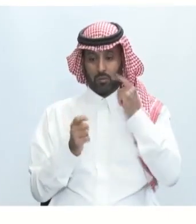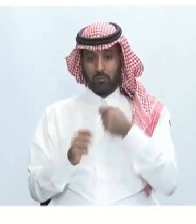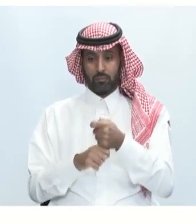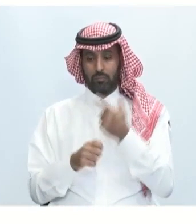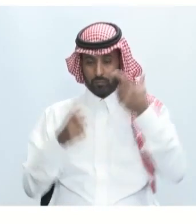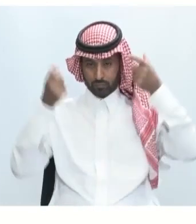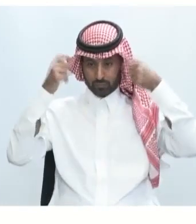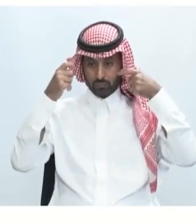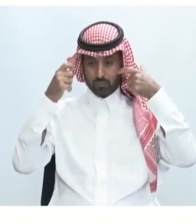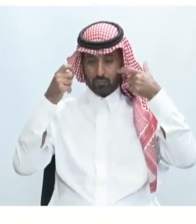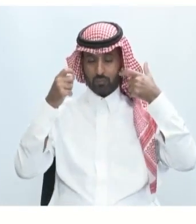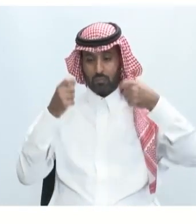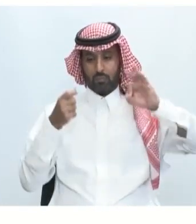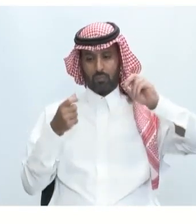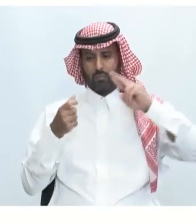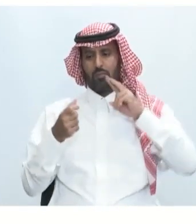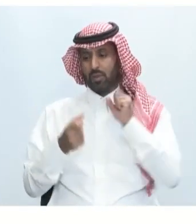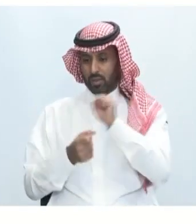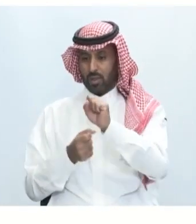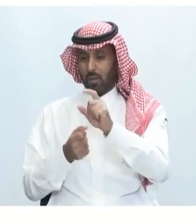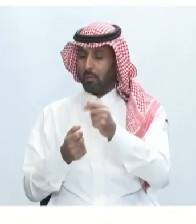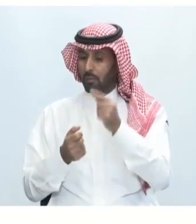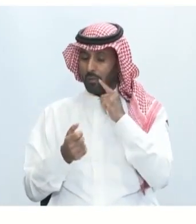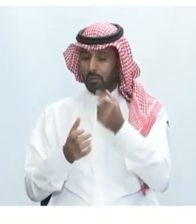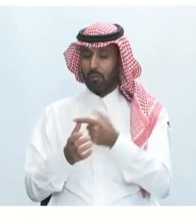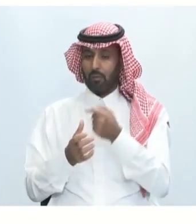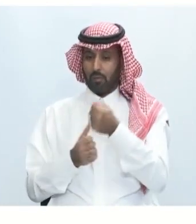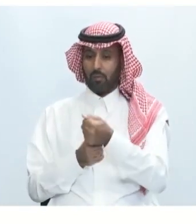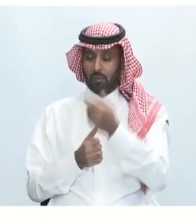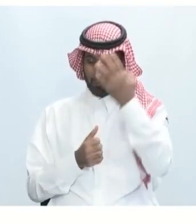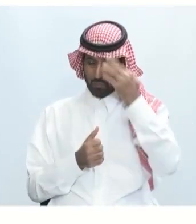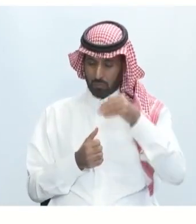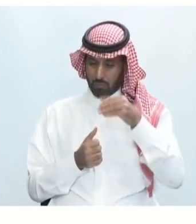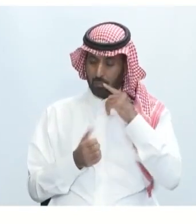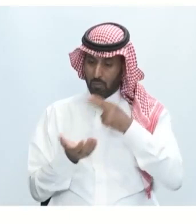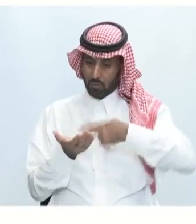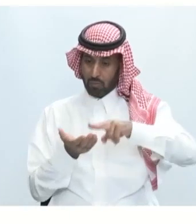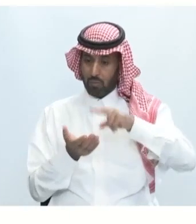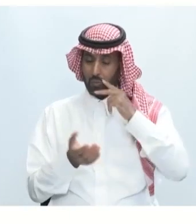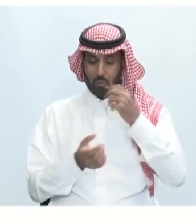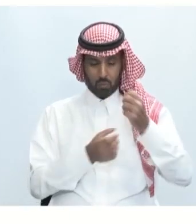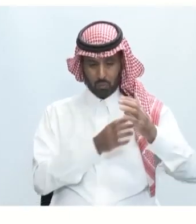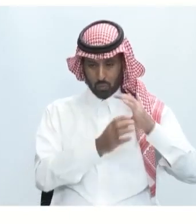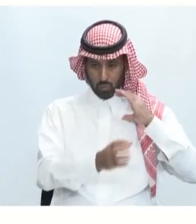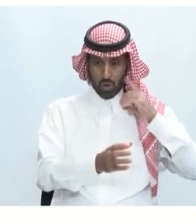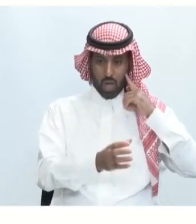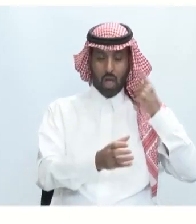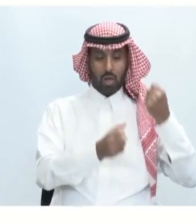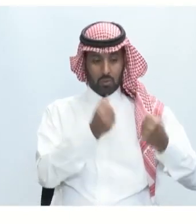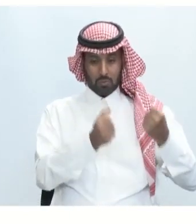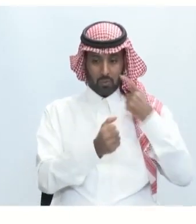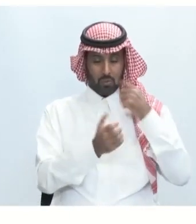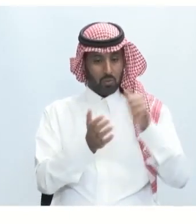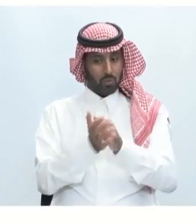That's correct. For him as a favor. He even sent a limo Ahmed's